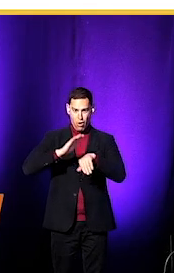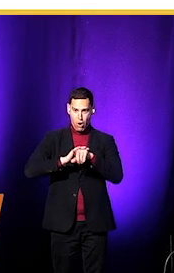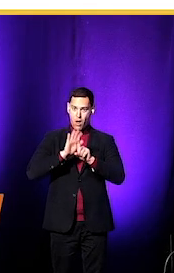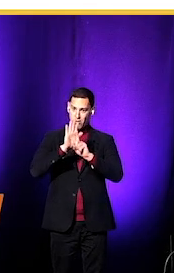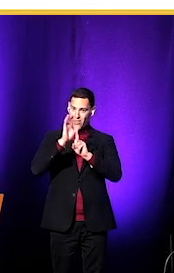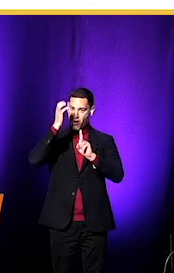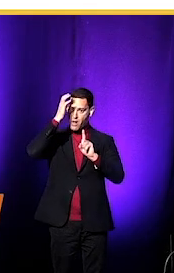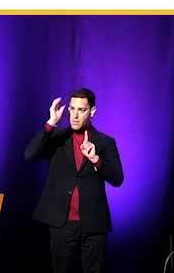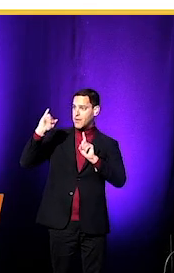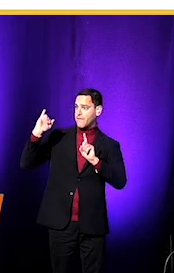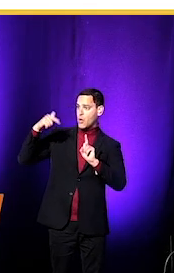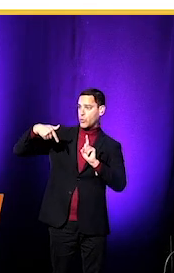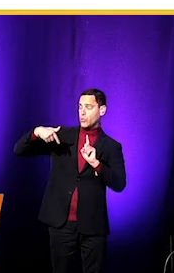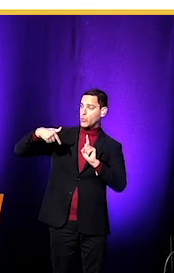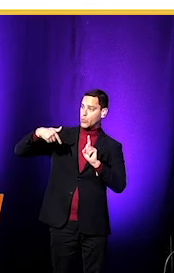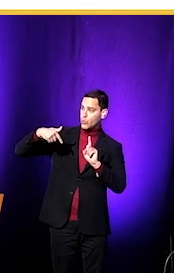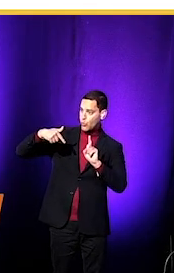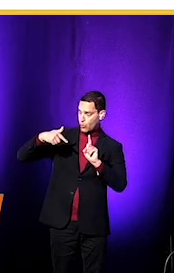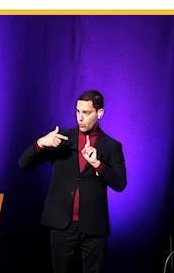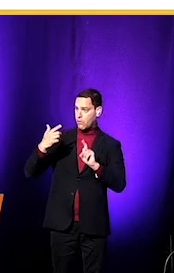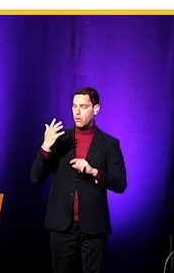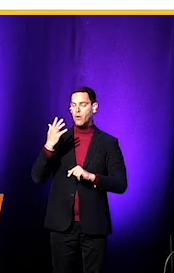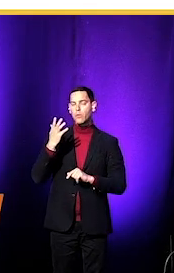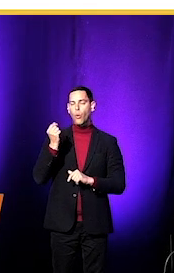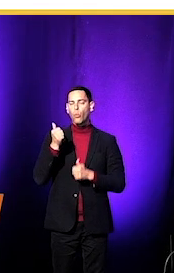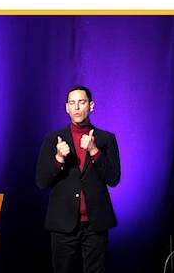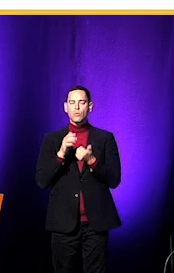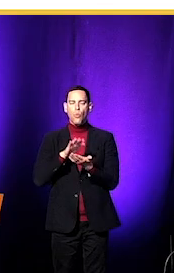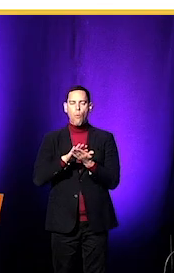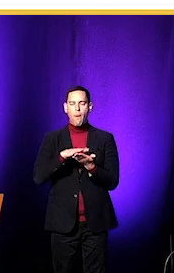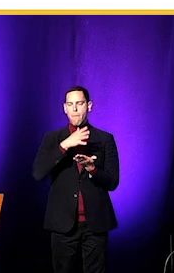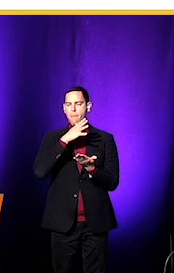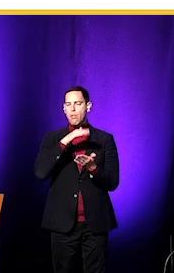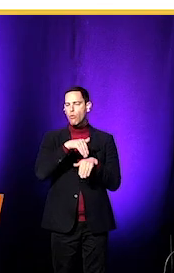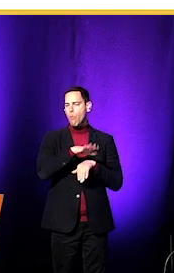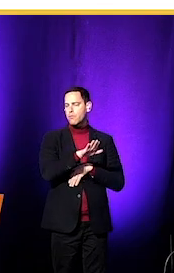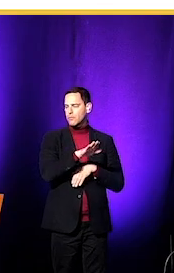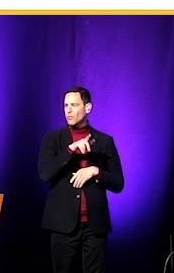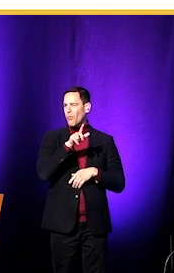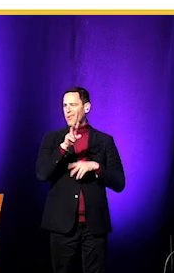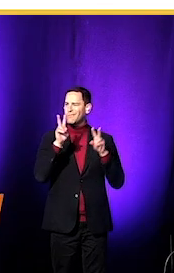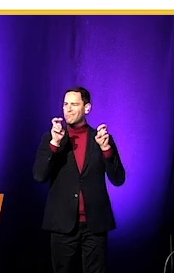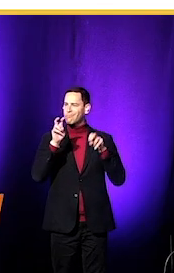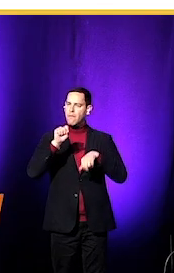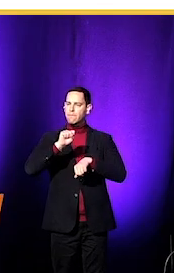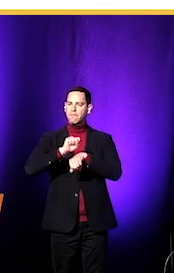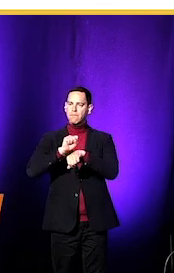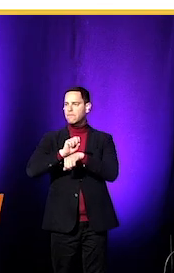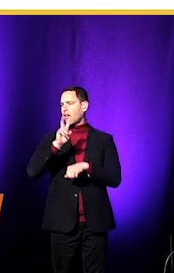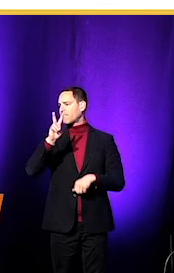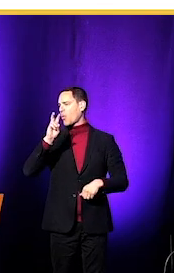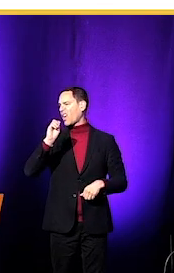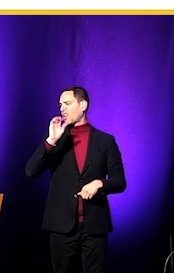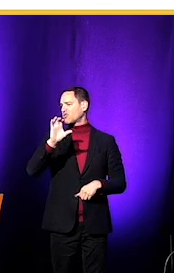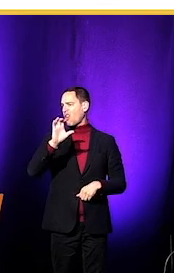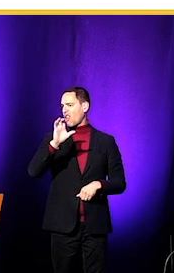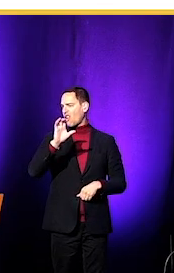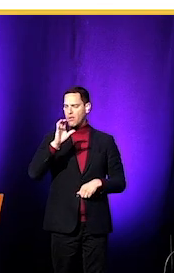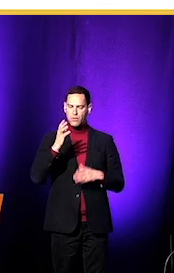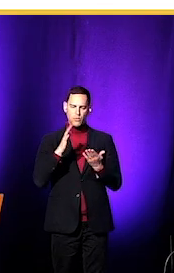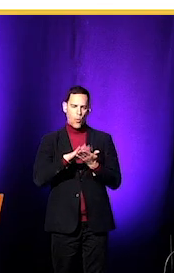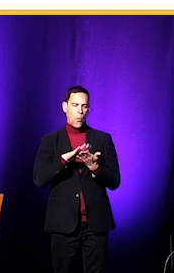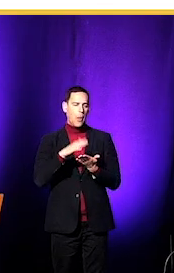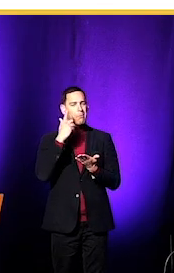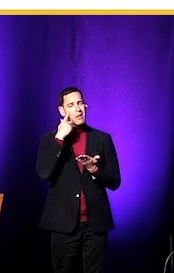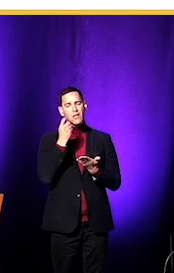create the school that my mother went to was deemed a vocational school because these pobrecitos could not do more than vocational